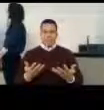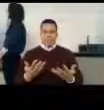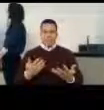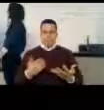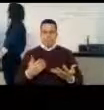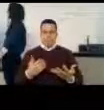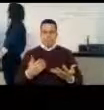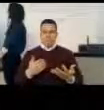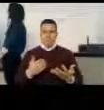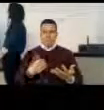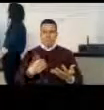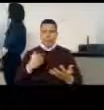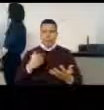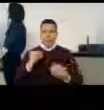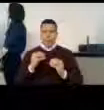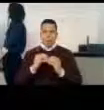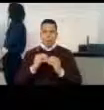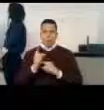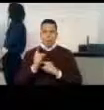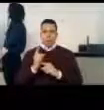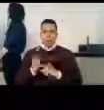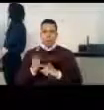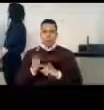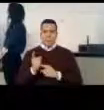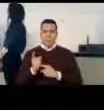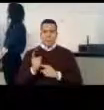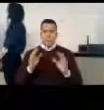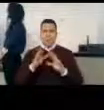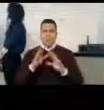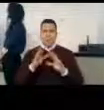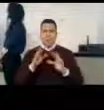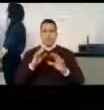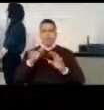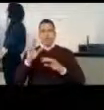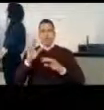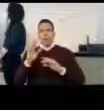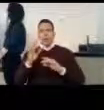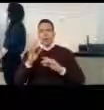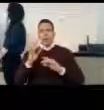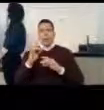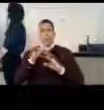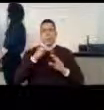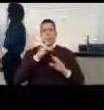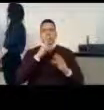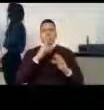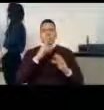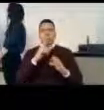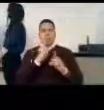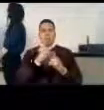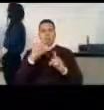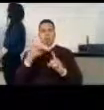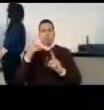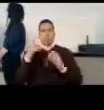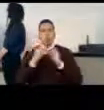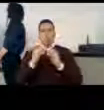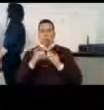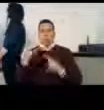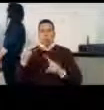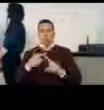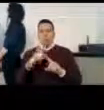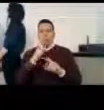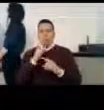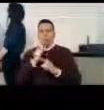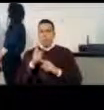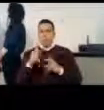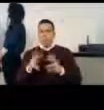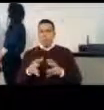we have 1 more minute, and there was a bit to. So I just want to advance on one more point for